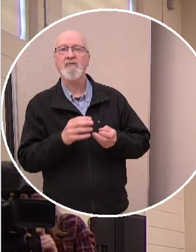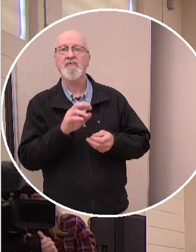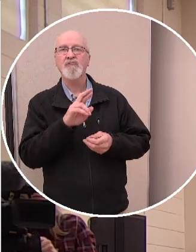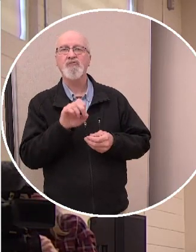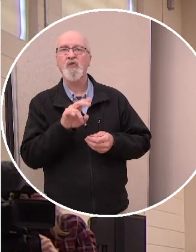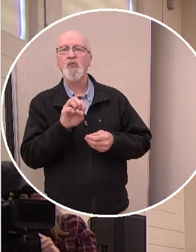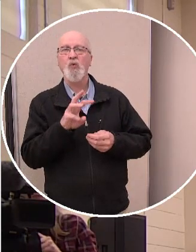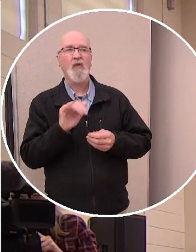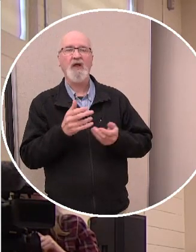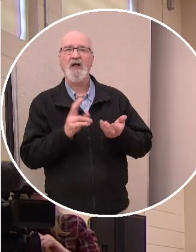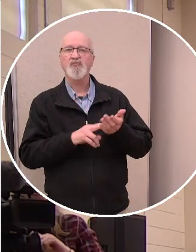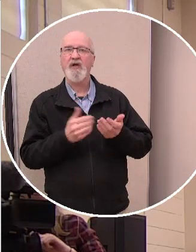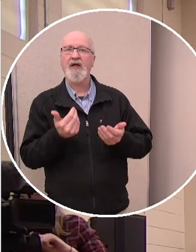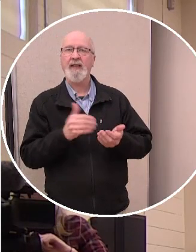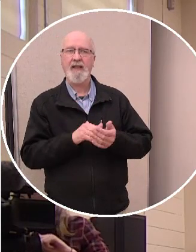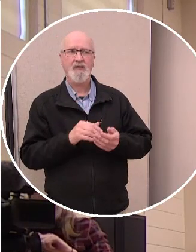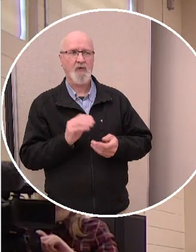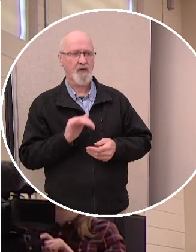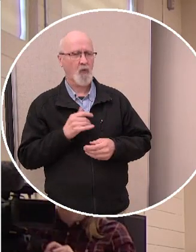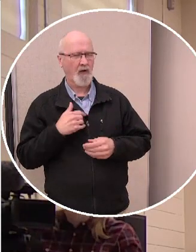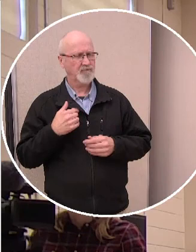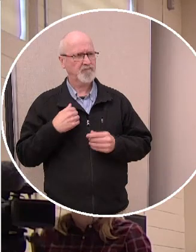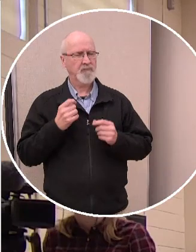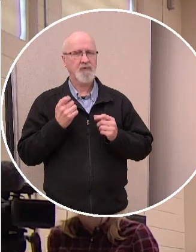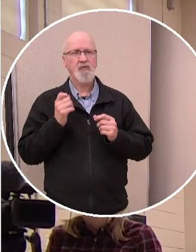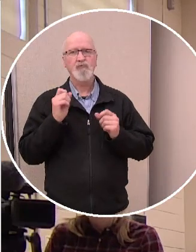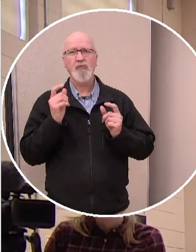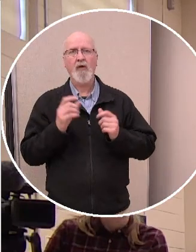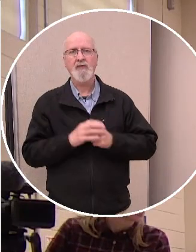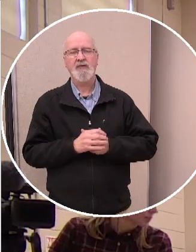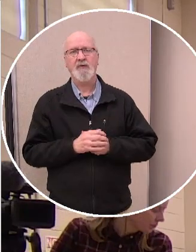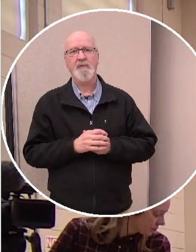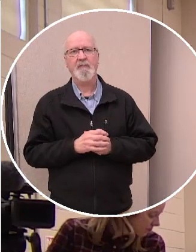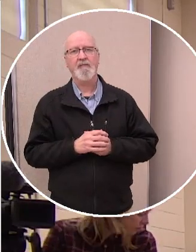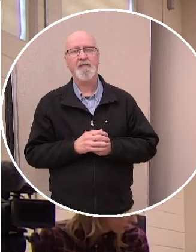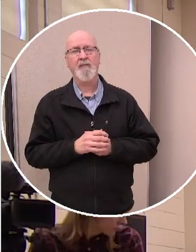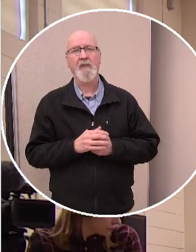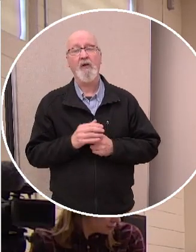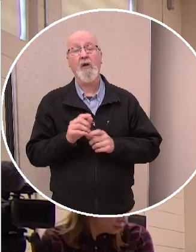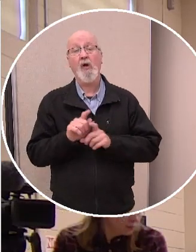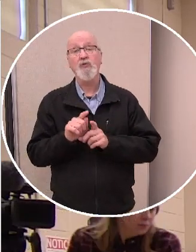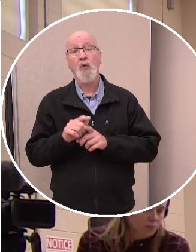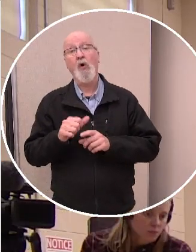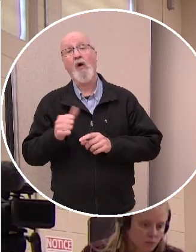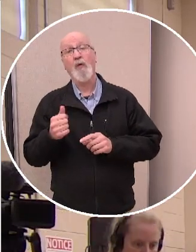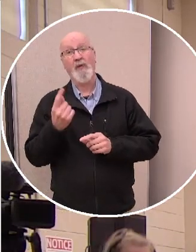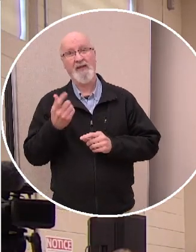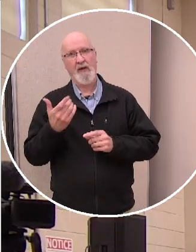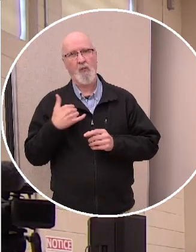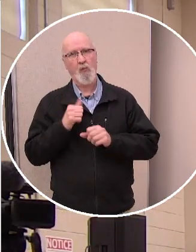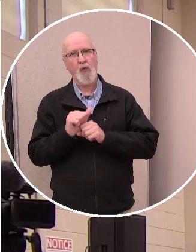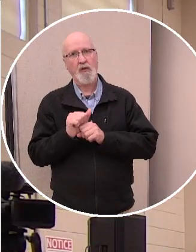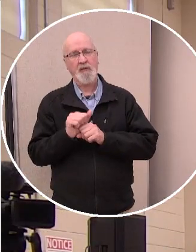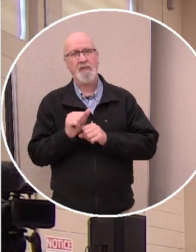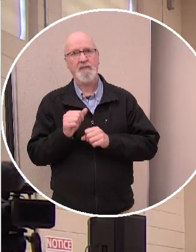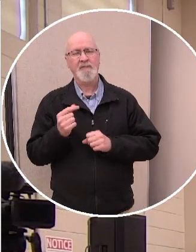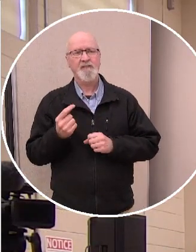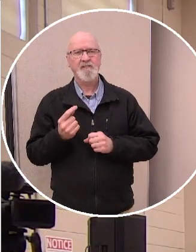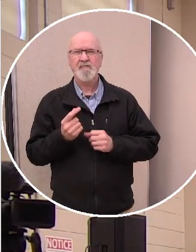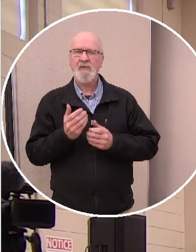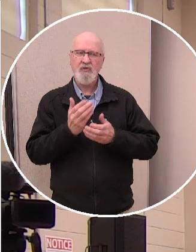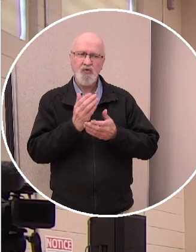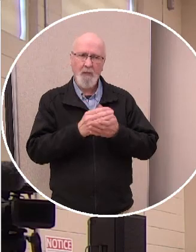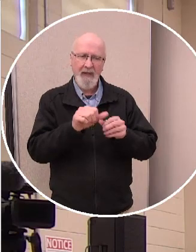this letter was a bit of a surprise. The other little thing we're working on here is there's certain areas